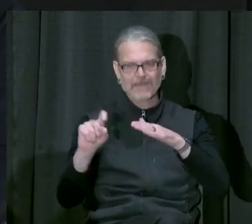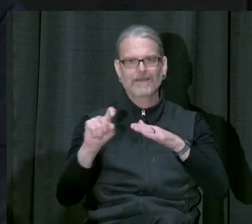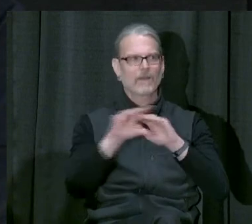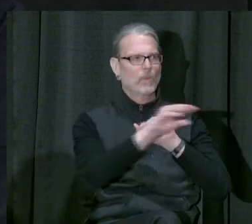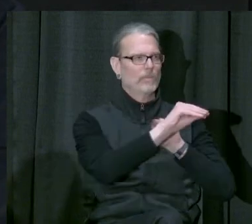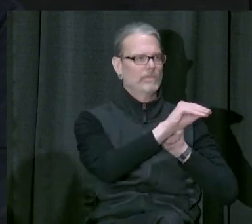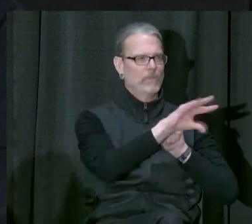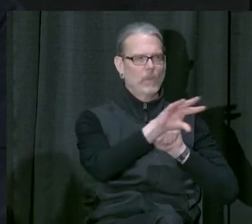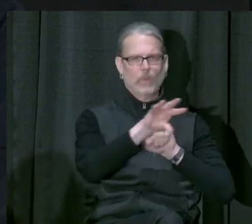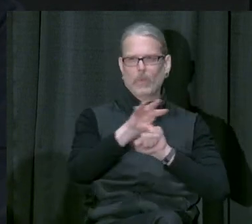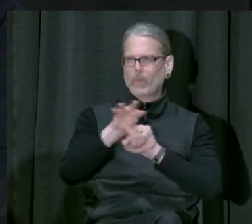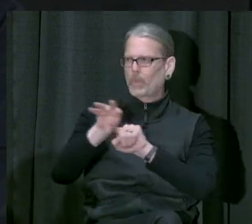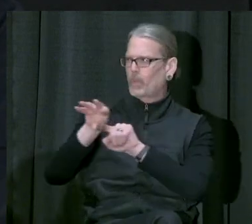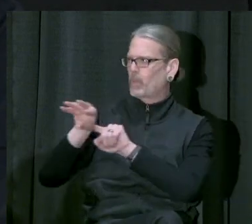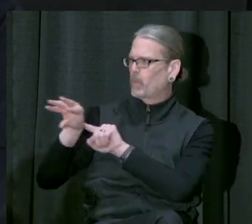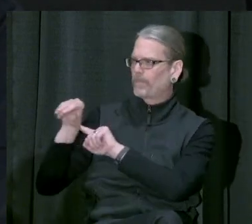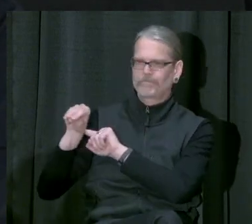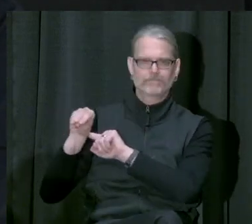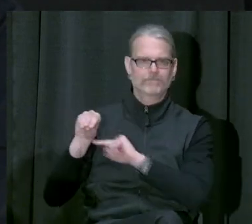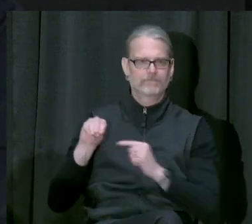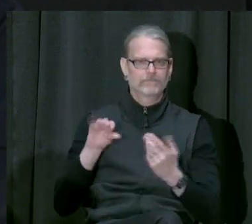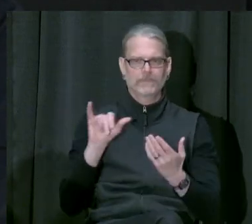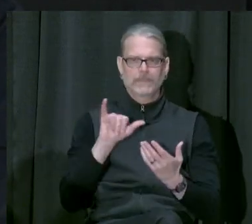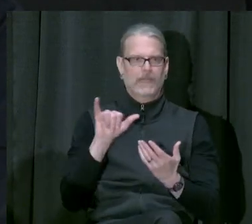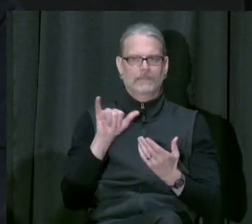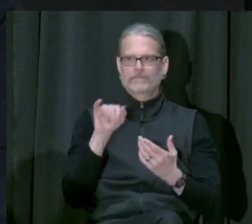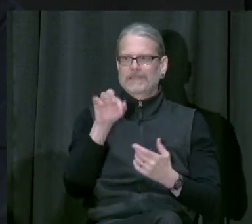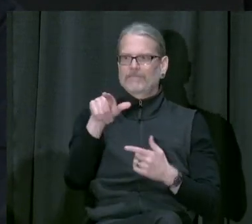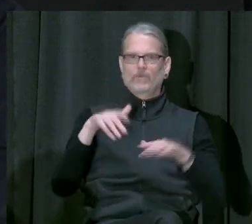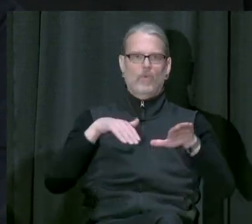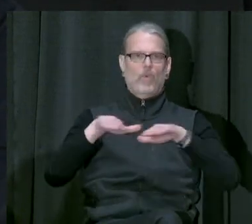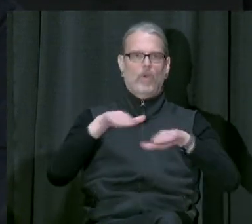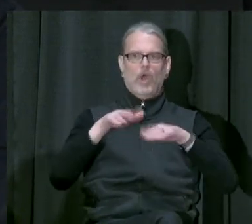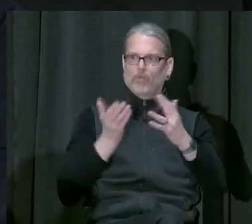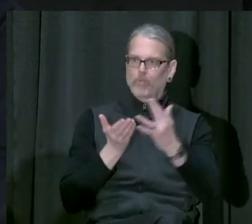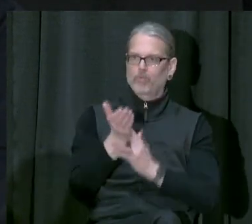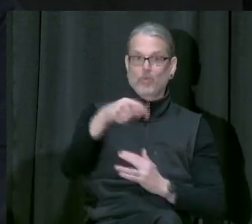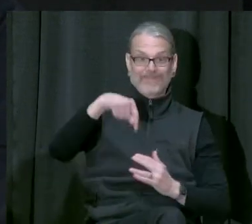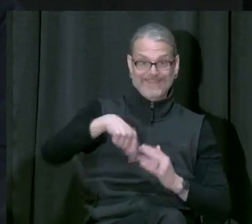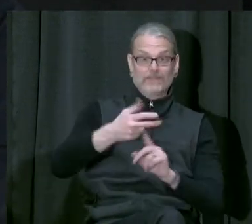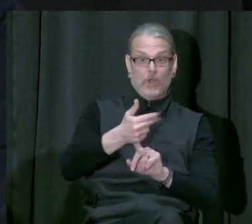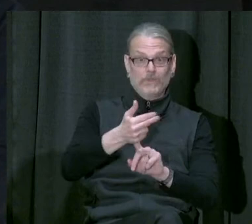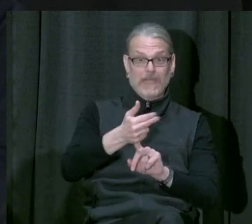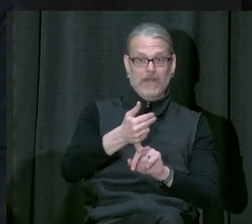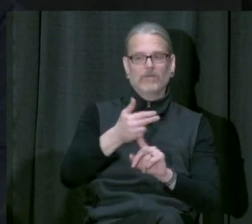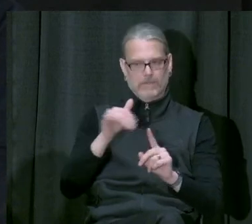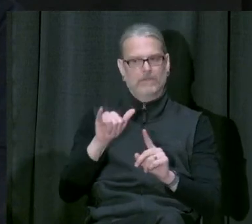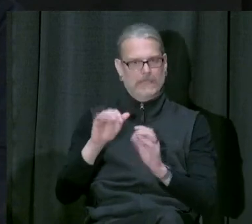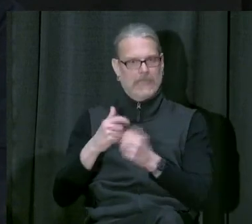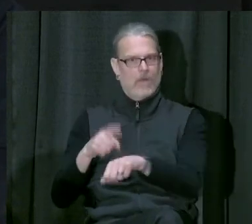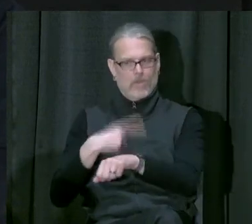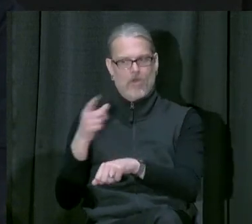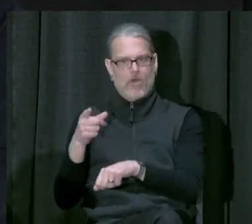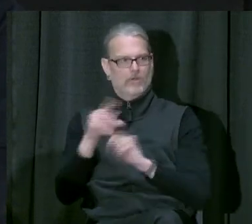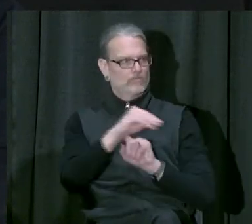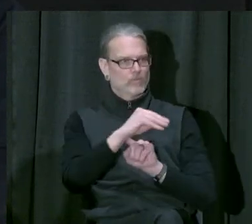It takes the amount of time that it would take to walk this hotel is how long it took to scan. Then that file gets